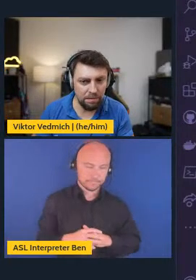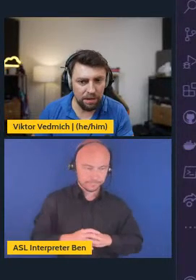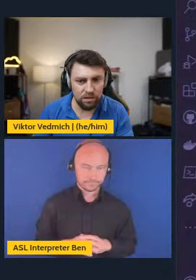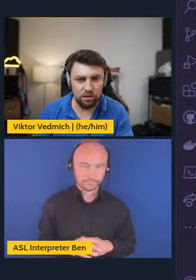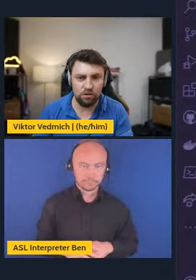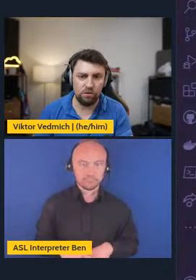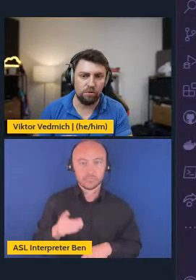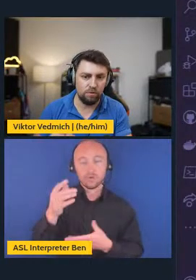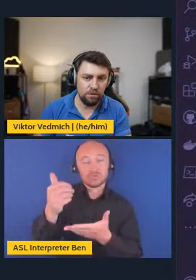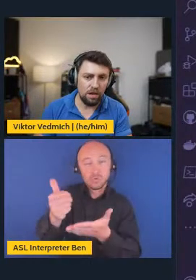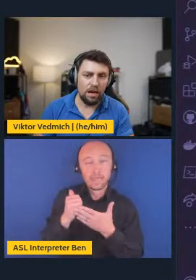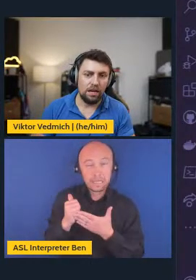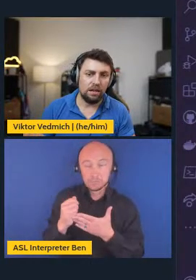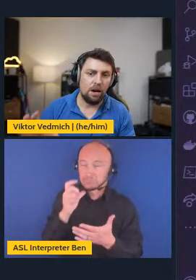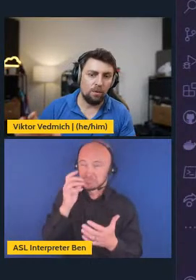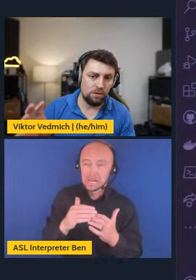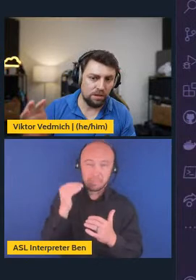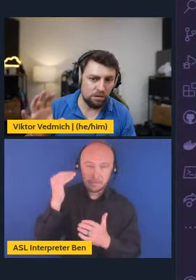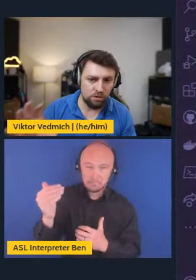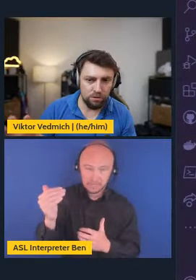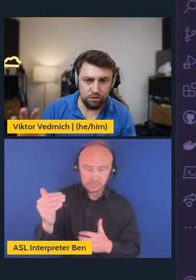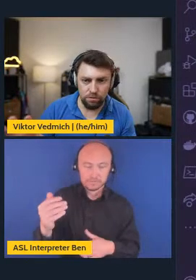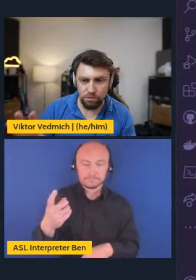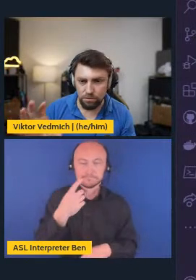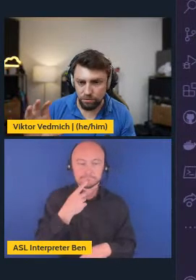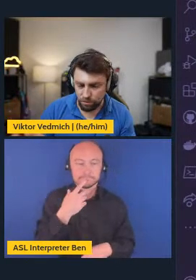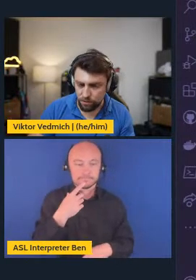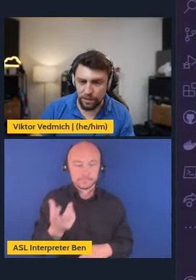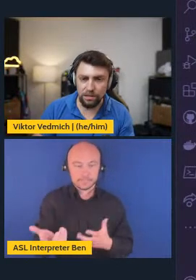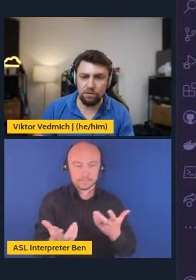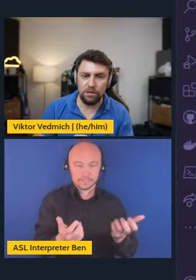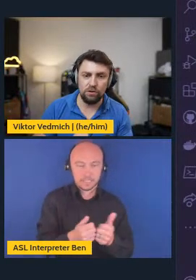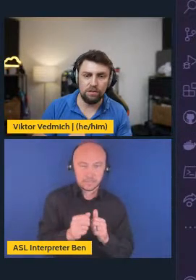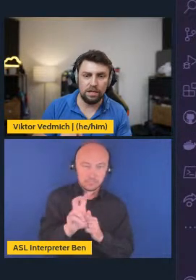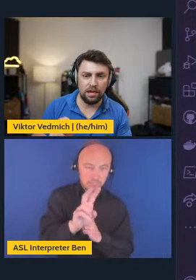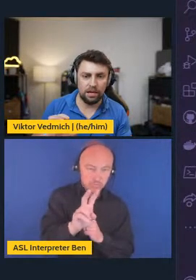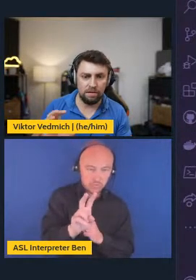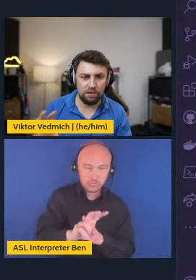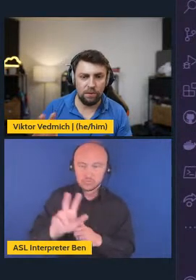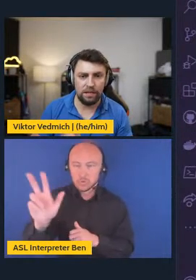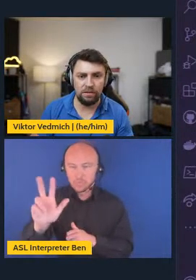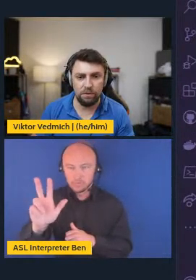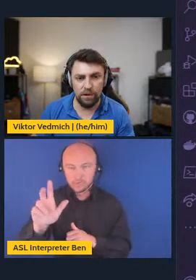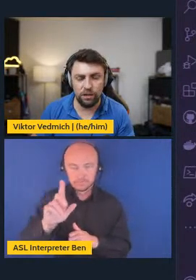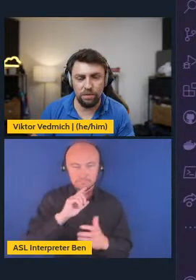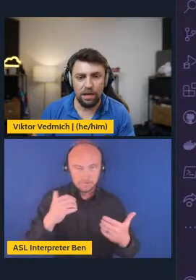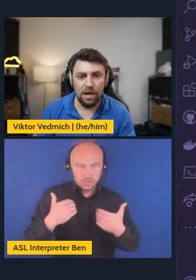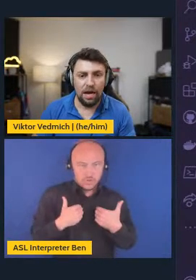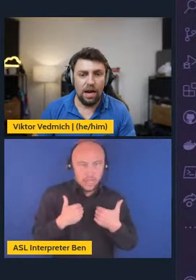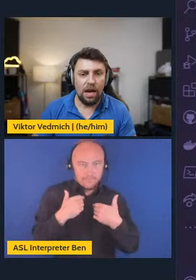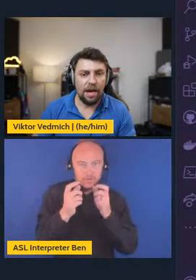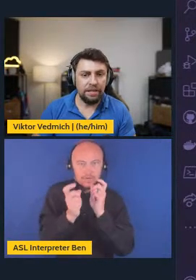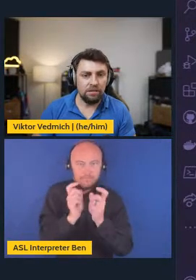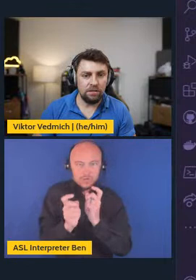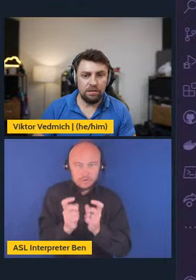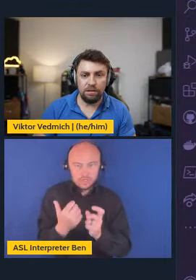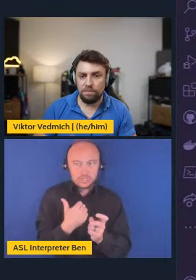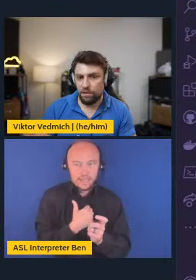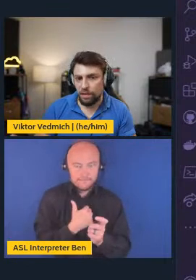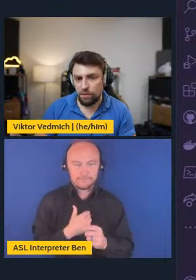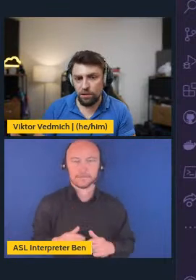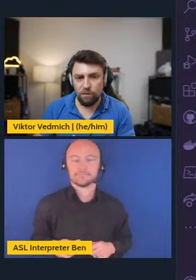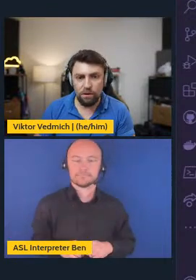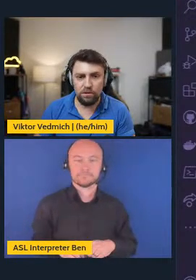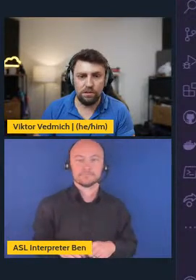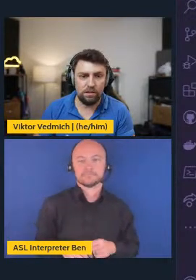me, but not so good. I want to say to string to make sure like I have the right configuration. And the